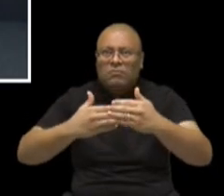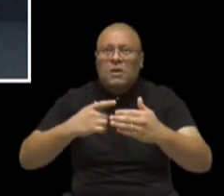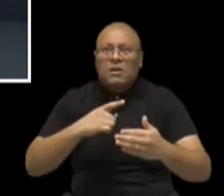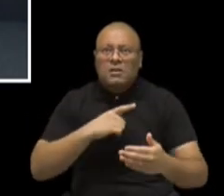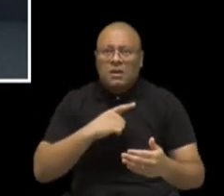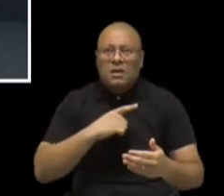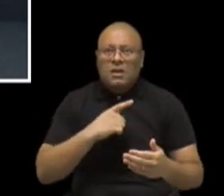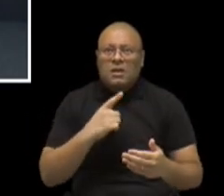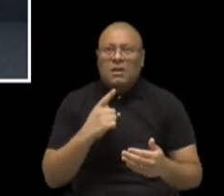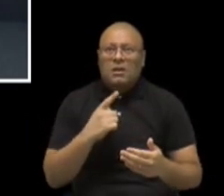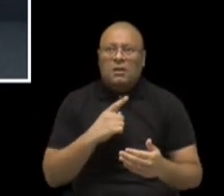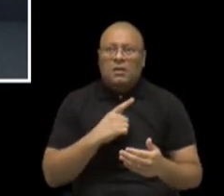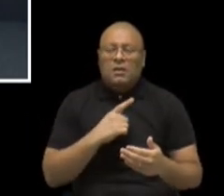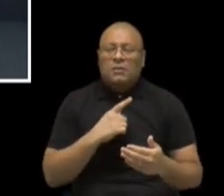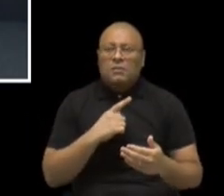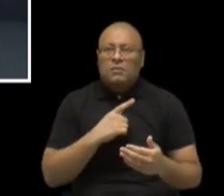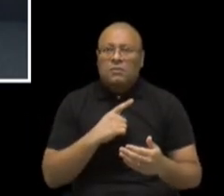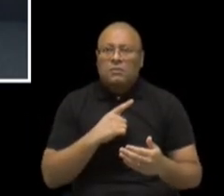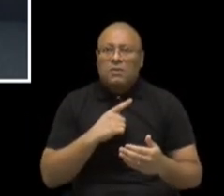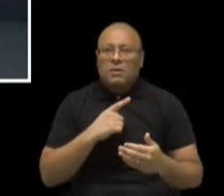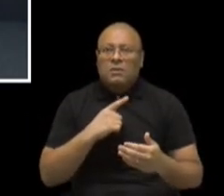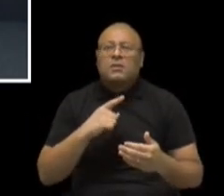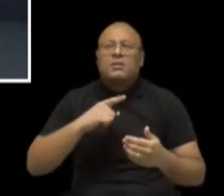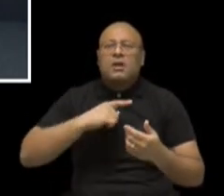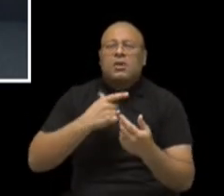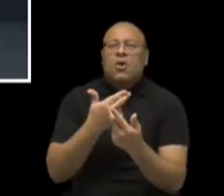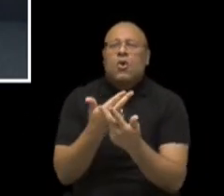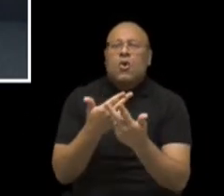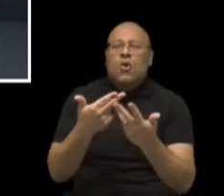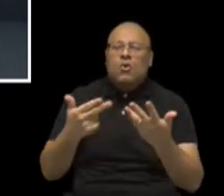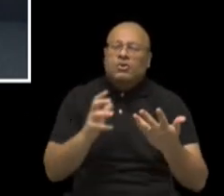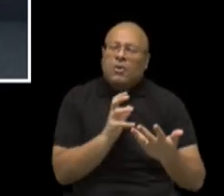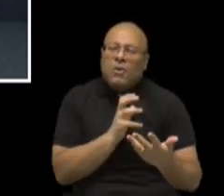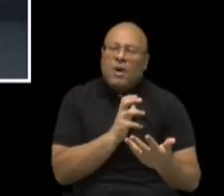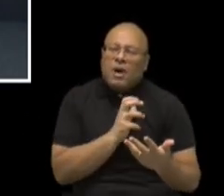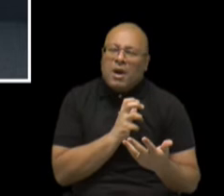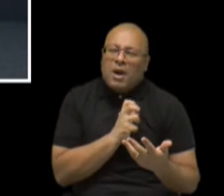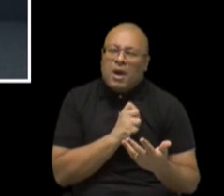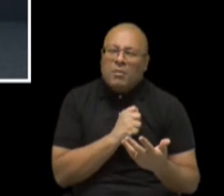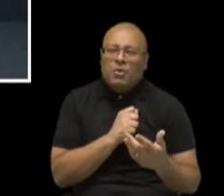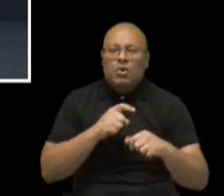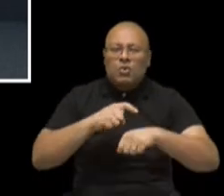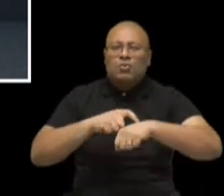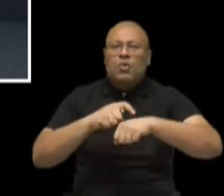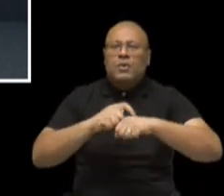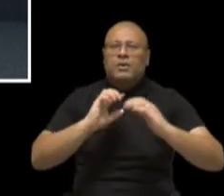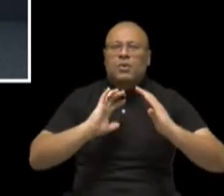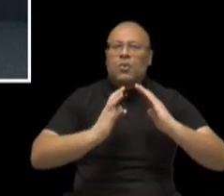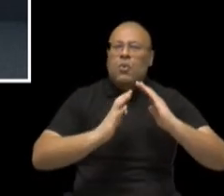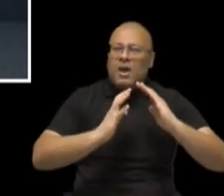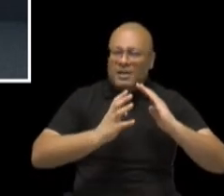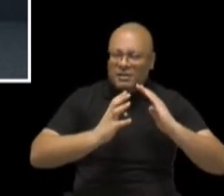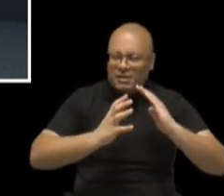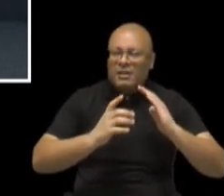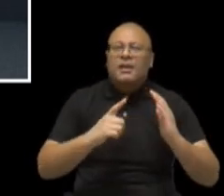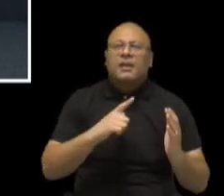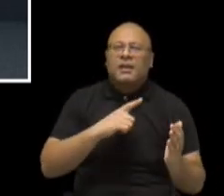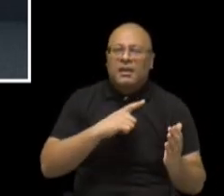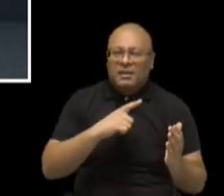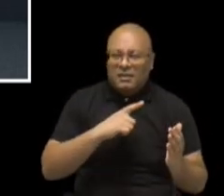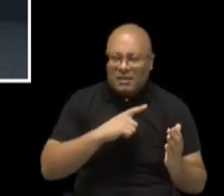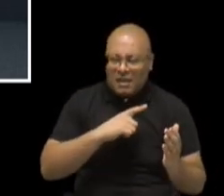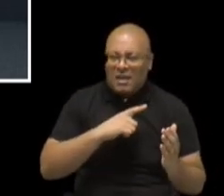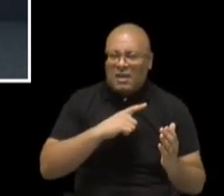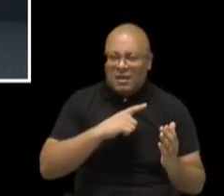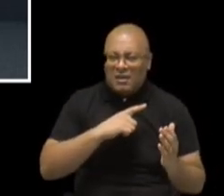have during those times, luckily they were not during the quarantine, and I make efforts to go out and